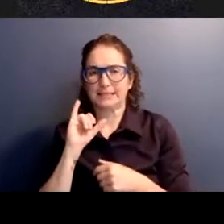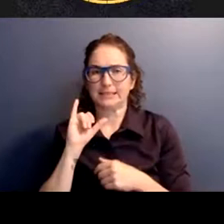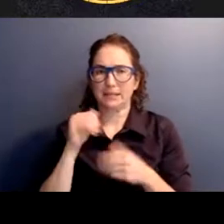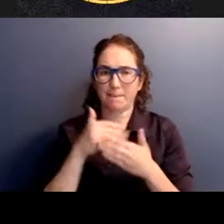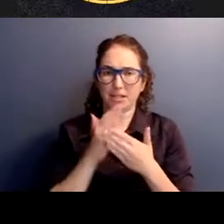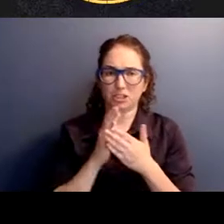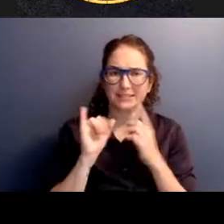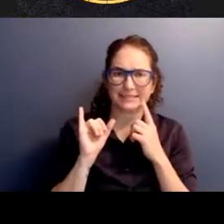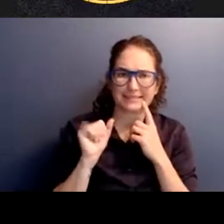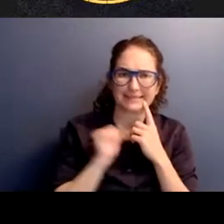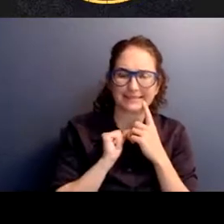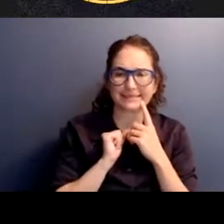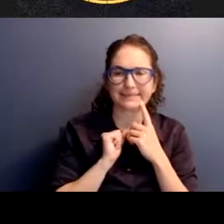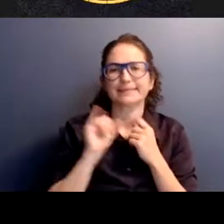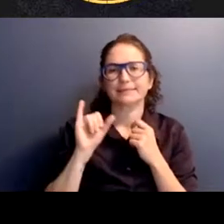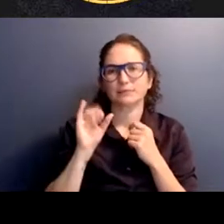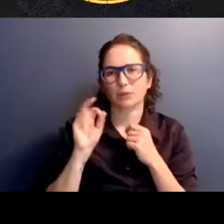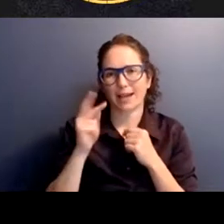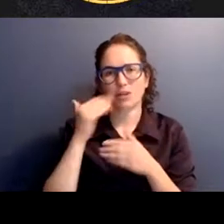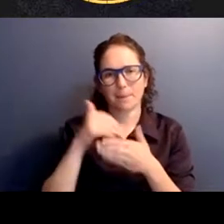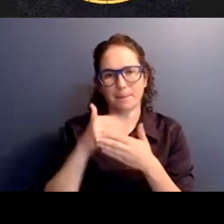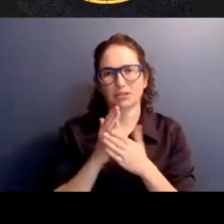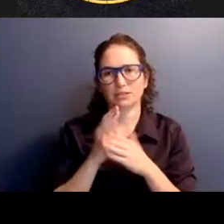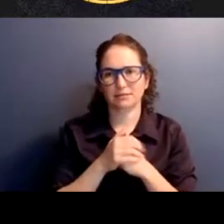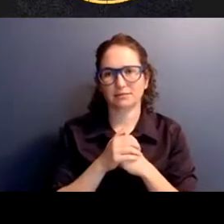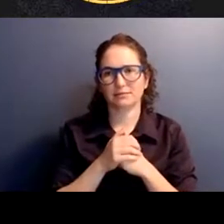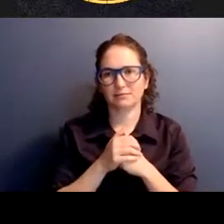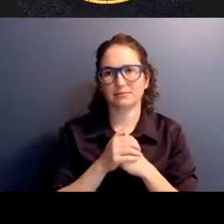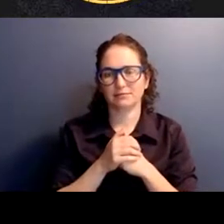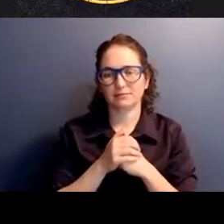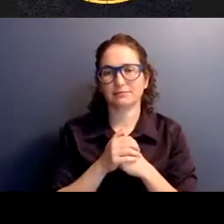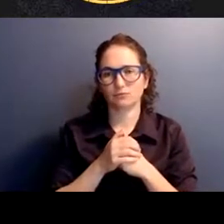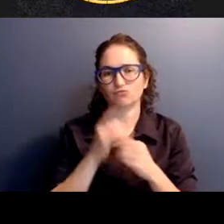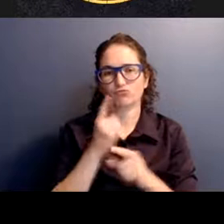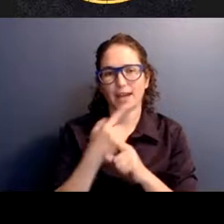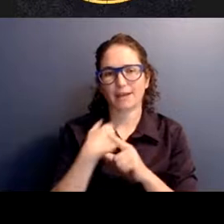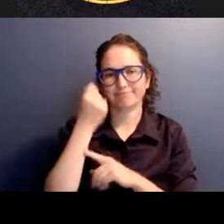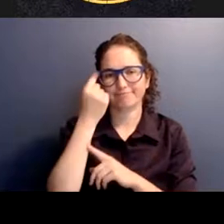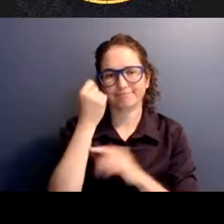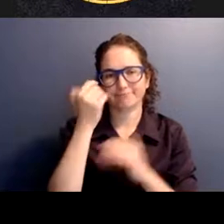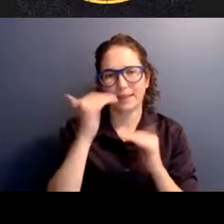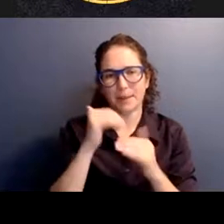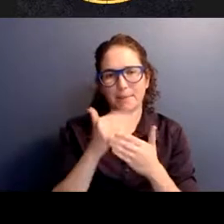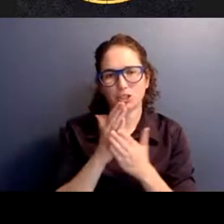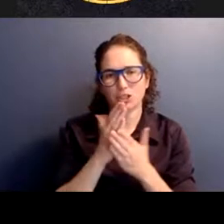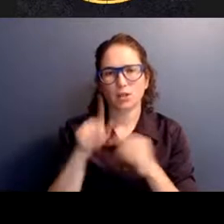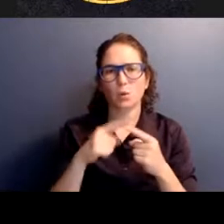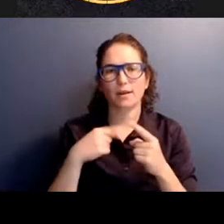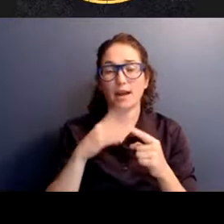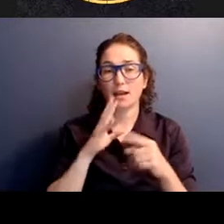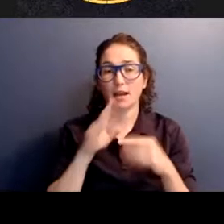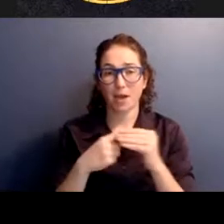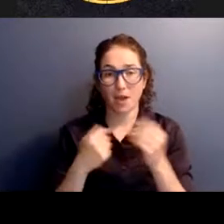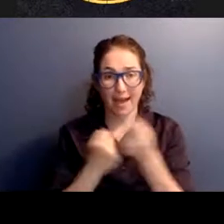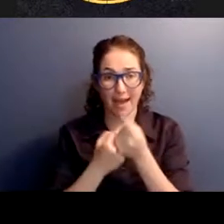have, right? Because budget takes a lot. Right. So when I was talking about advocacy, one of the